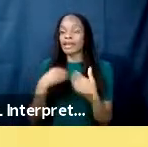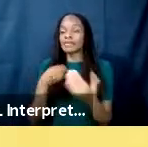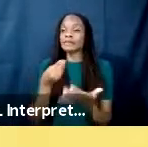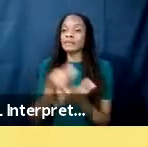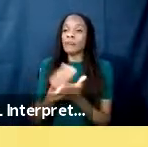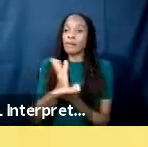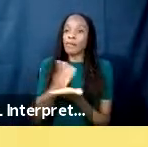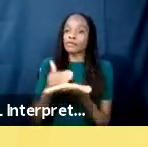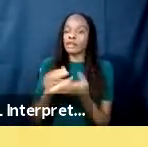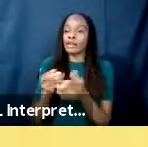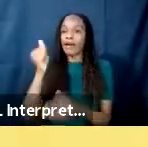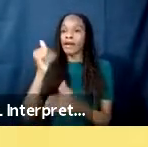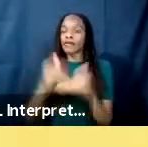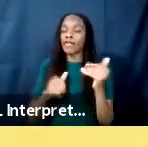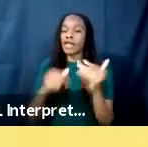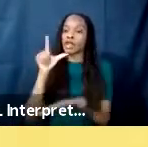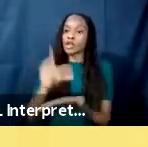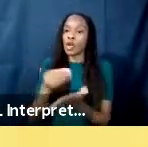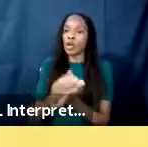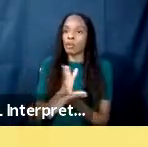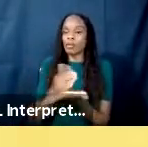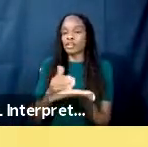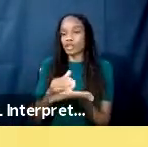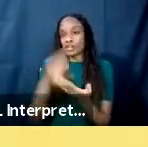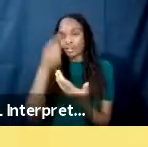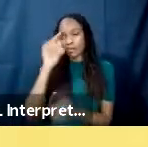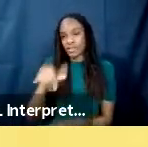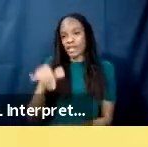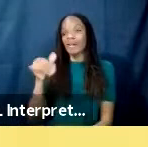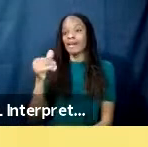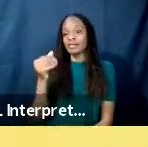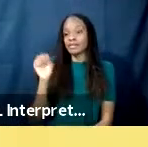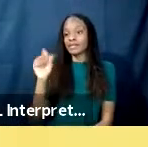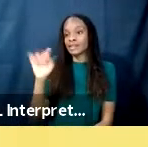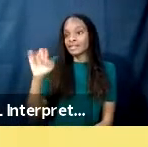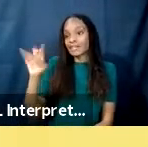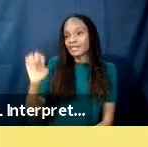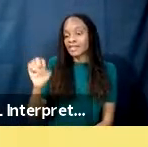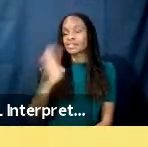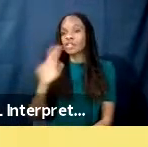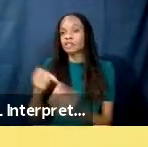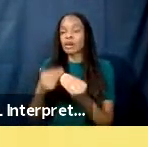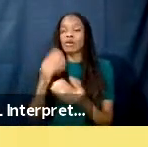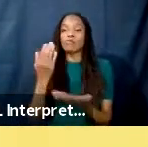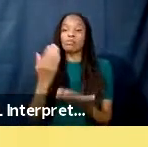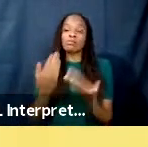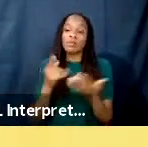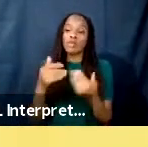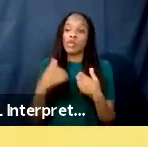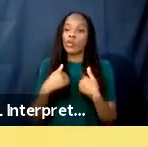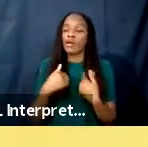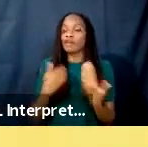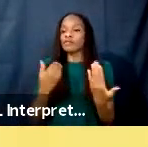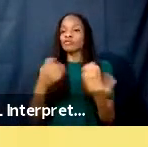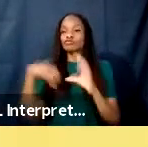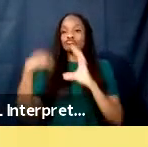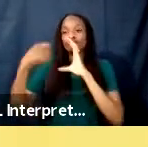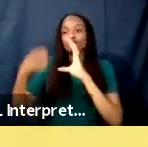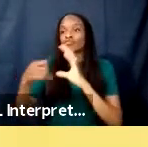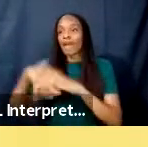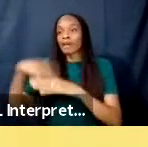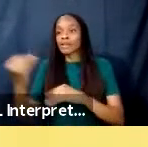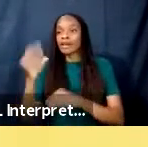than the low budget agreement that Stephanie talked about. Or it could apply if you have a project that you're shooting outside of the United States. If you're going